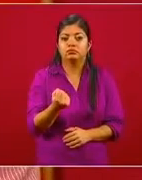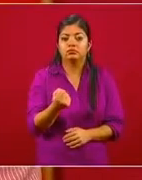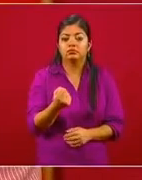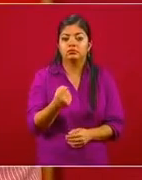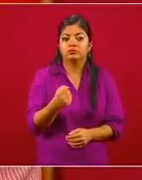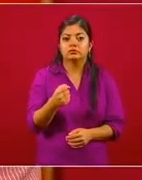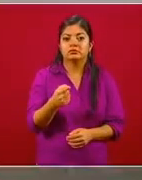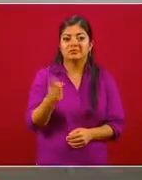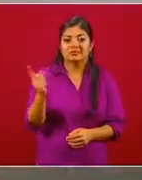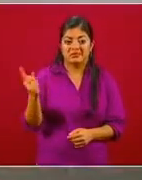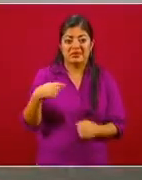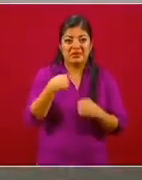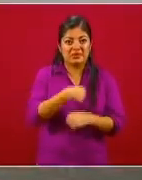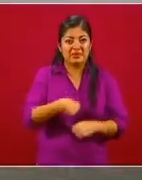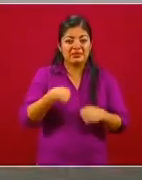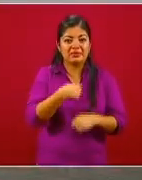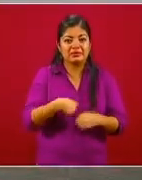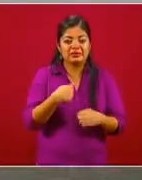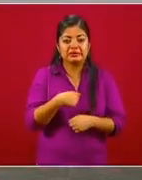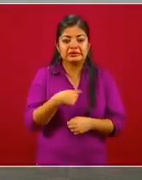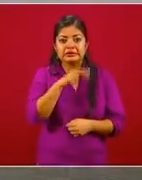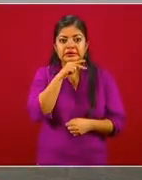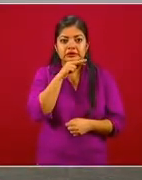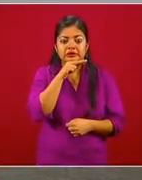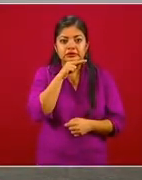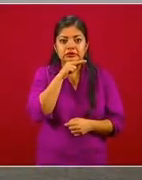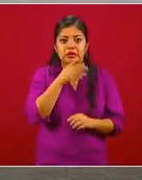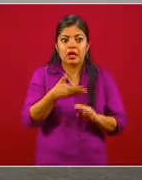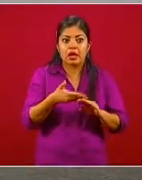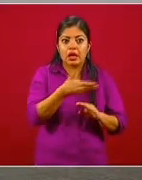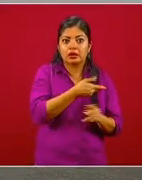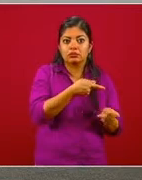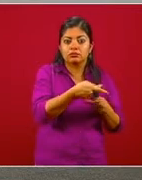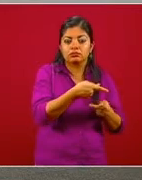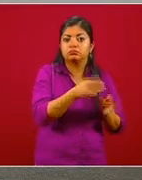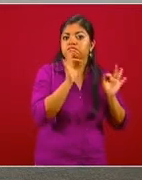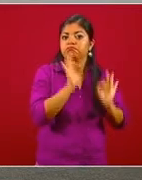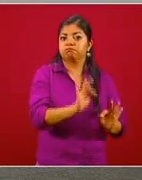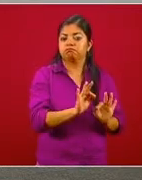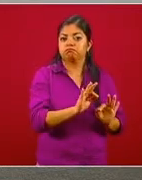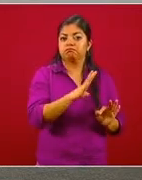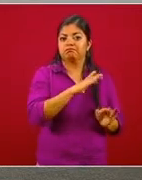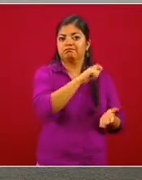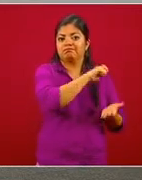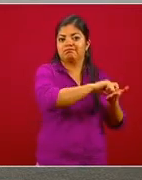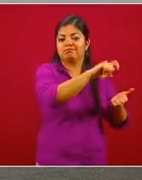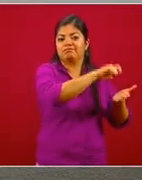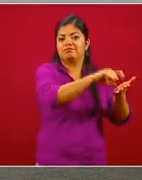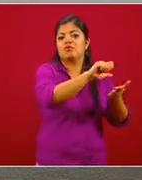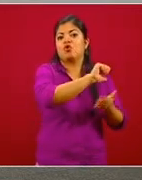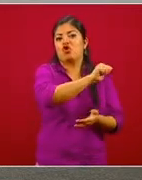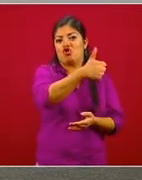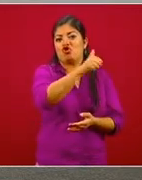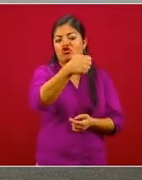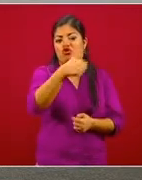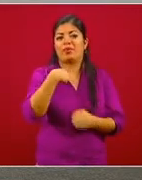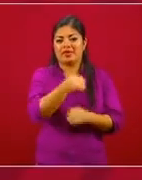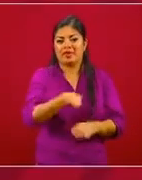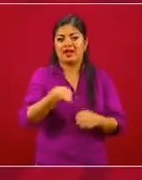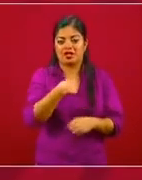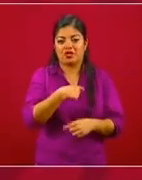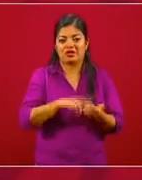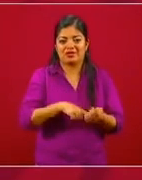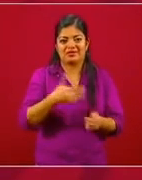will be completed, but what I do know is that the need for ventilators,